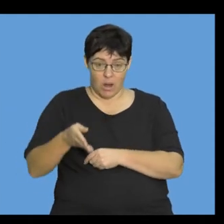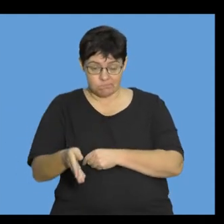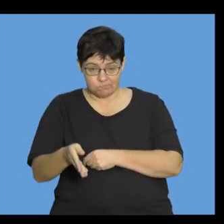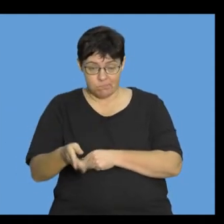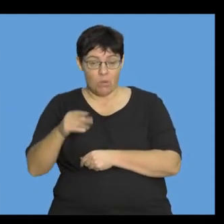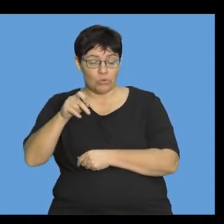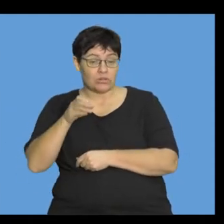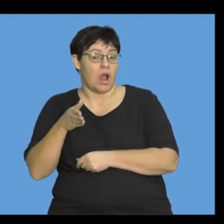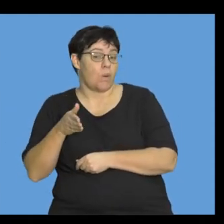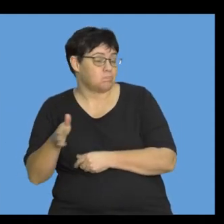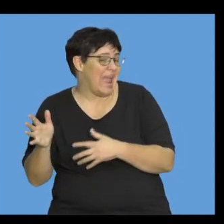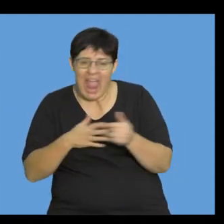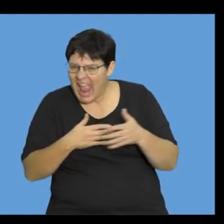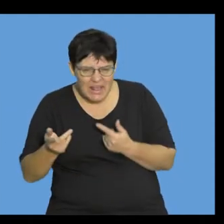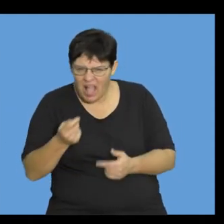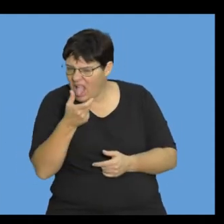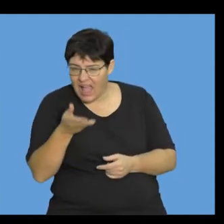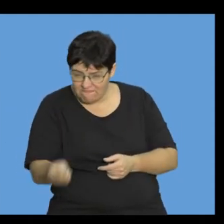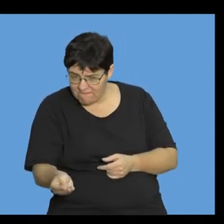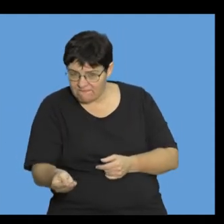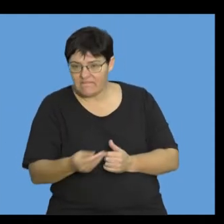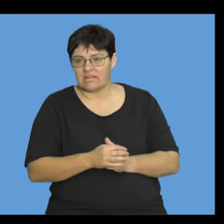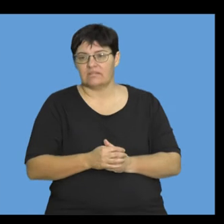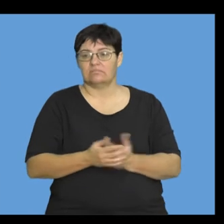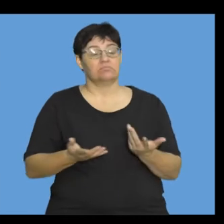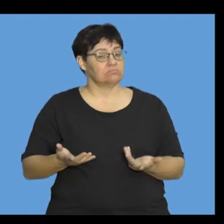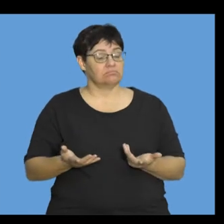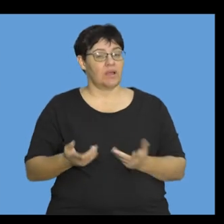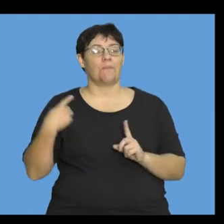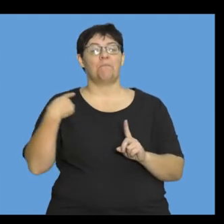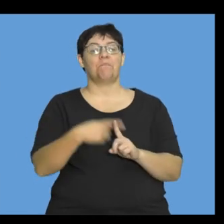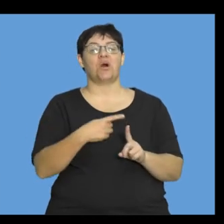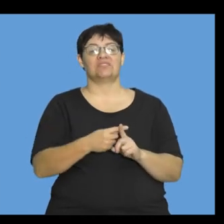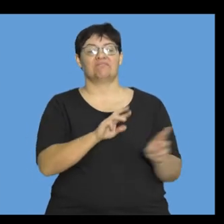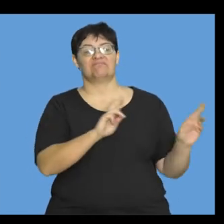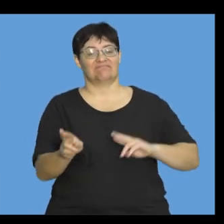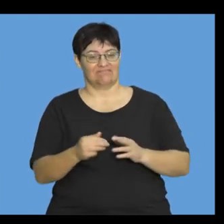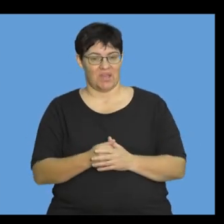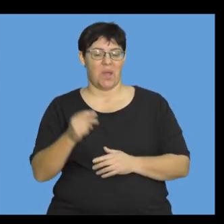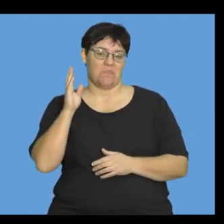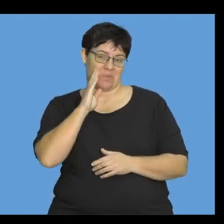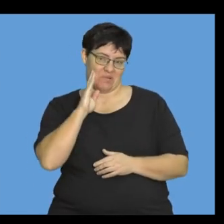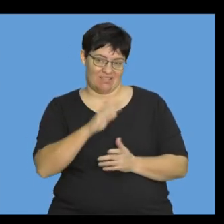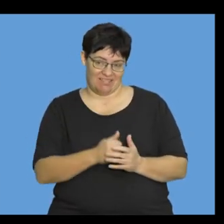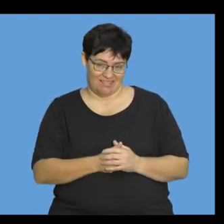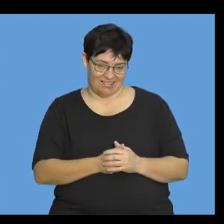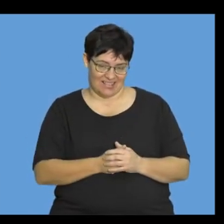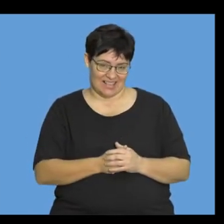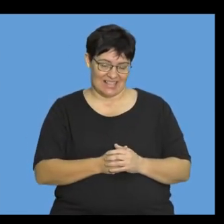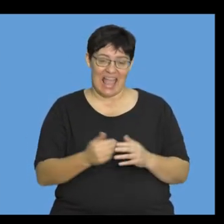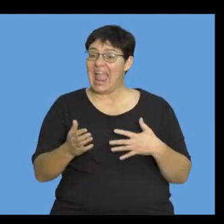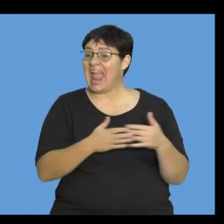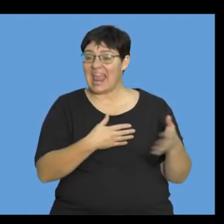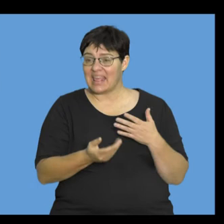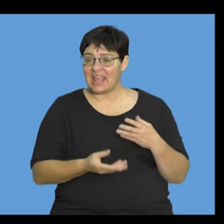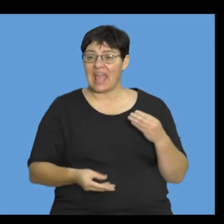add something that has got any kind of protein in, guess what a positive reaction is? Purple,